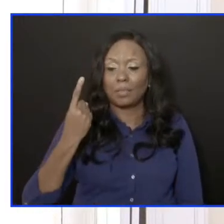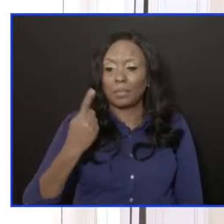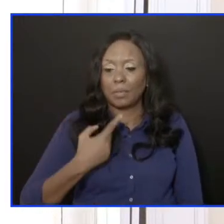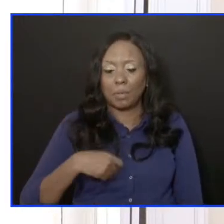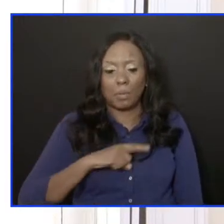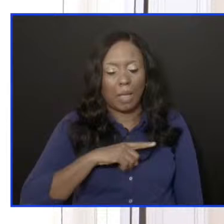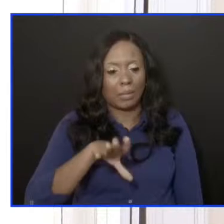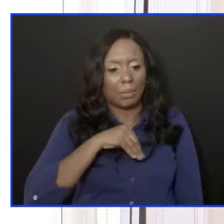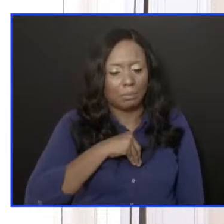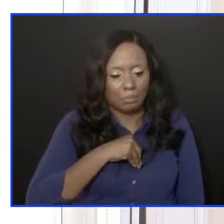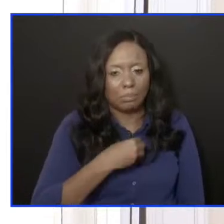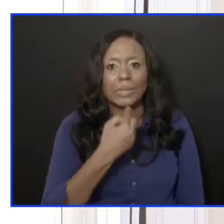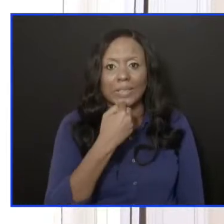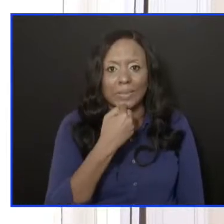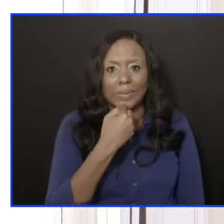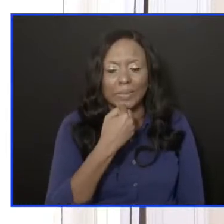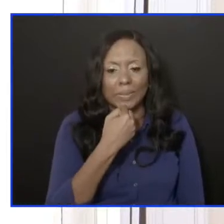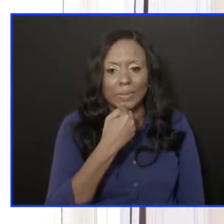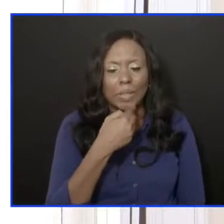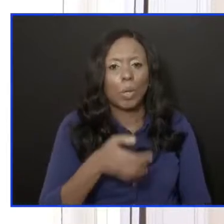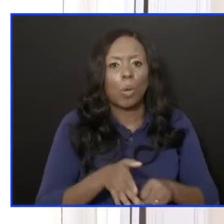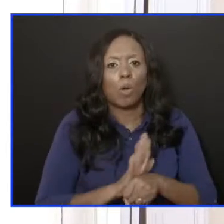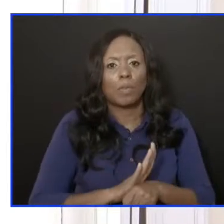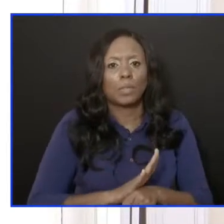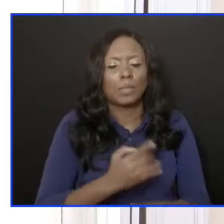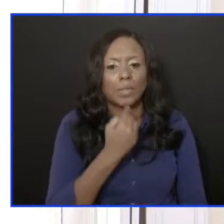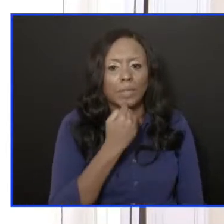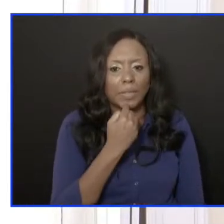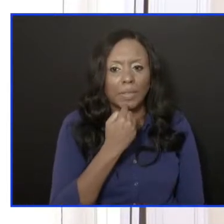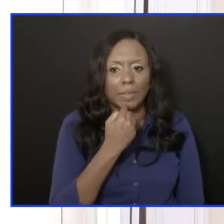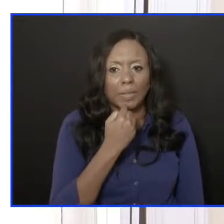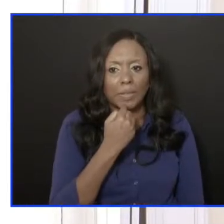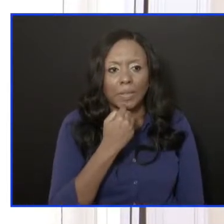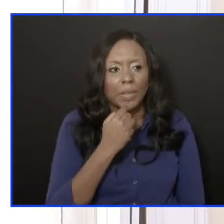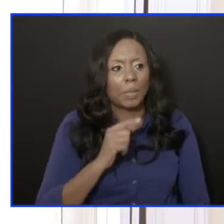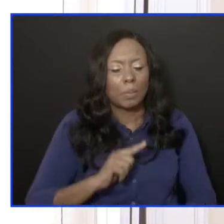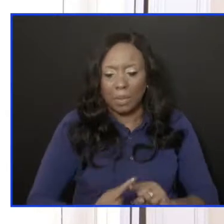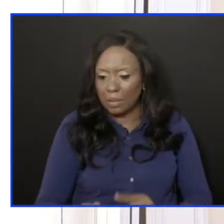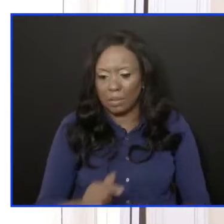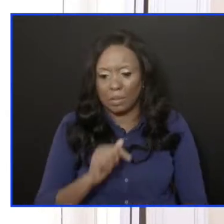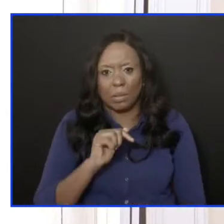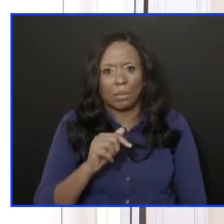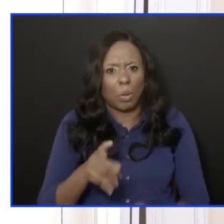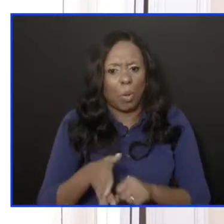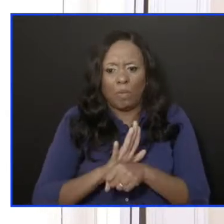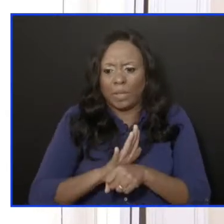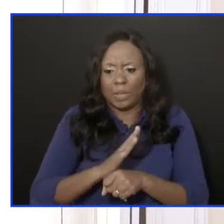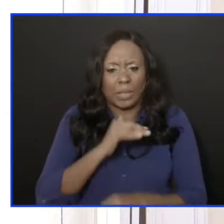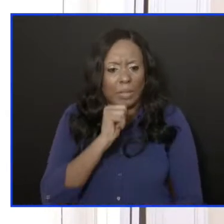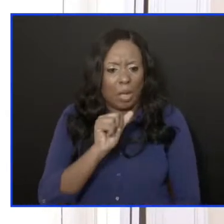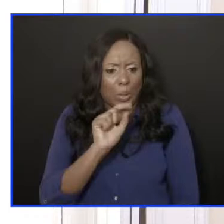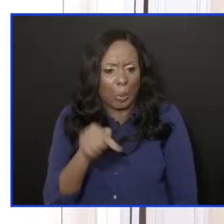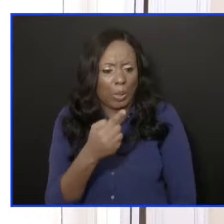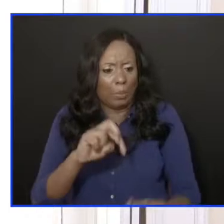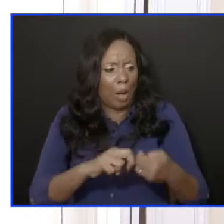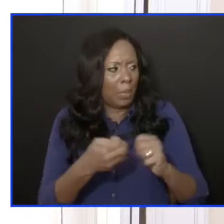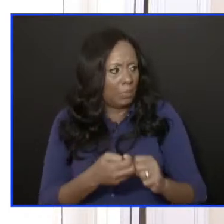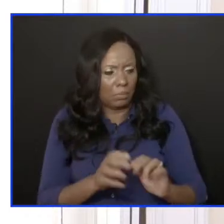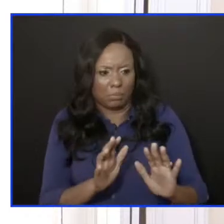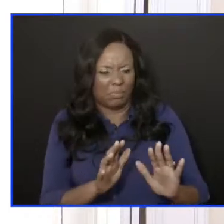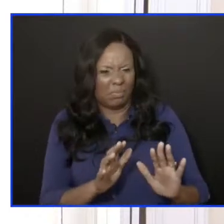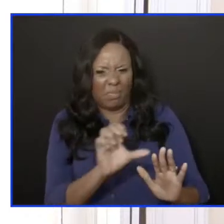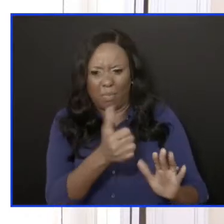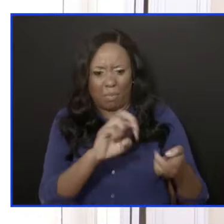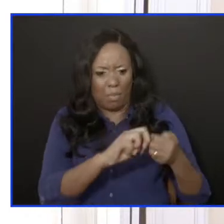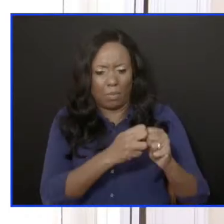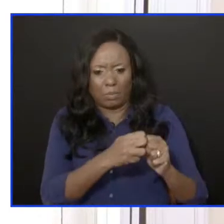accept the seriousness of the pandemic, we also accept that we're not a one-issue country, and therefore there are other critical issues that